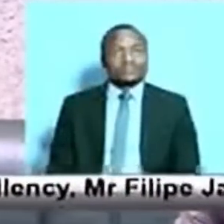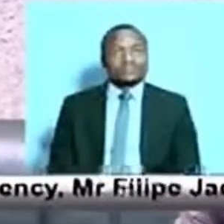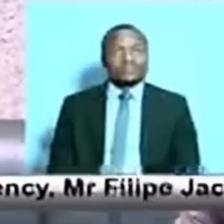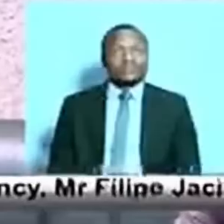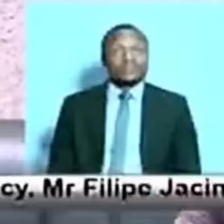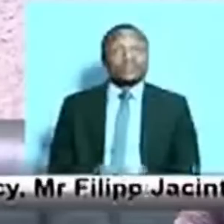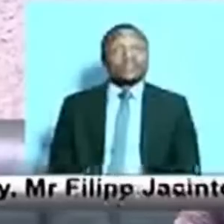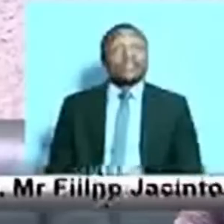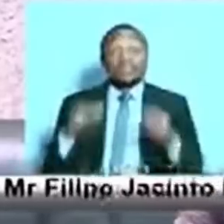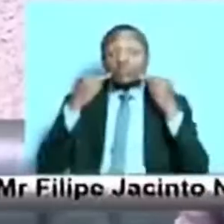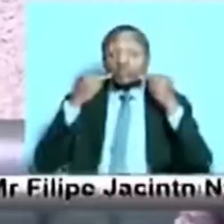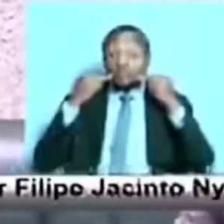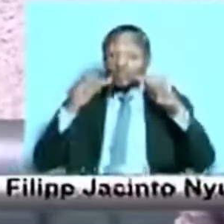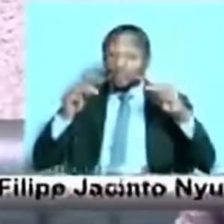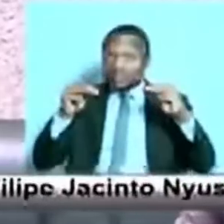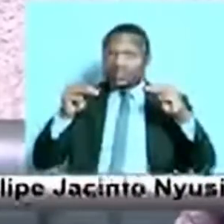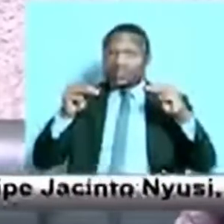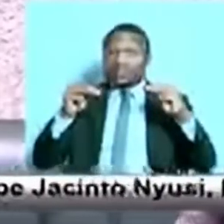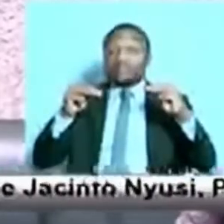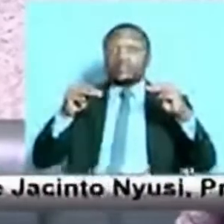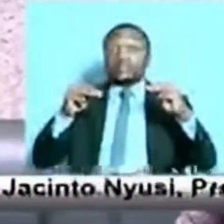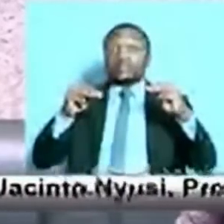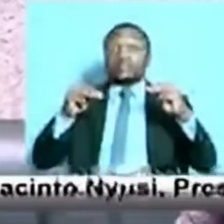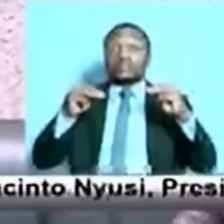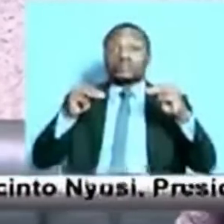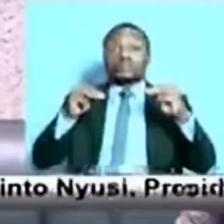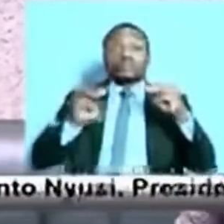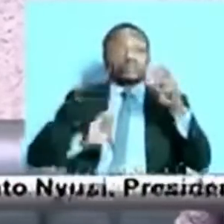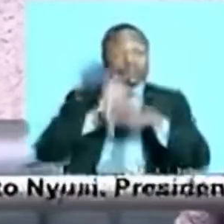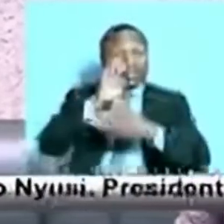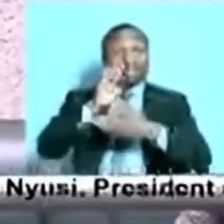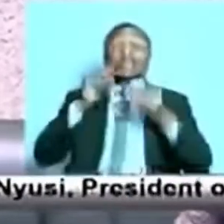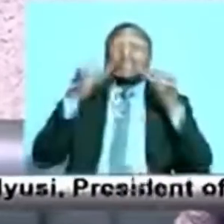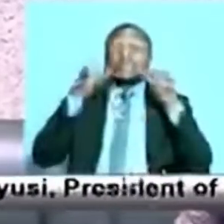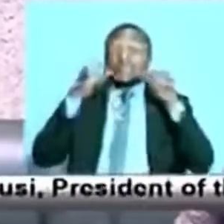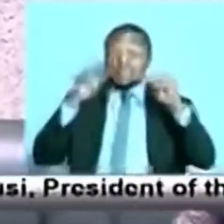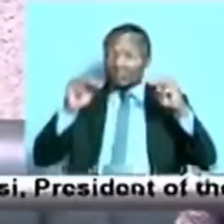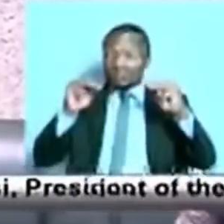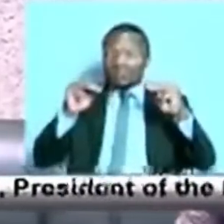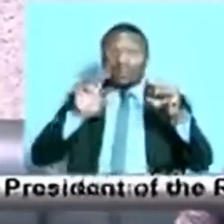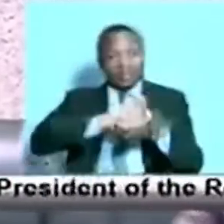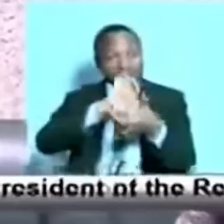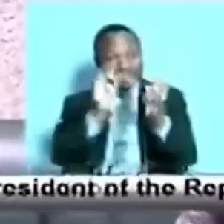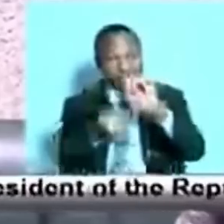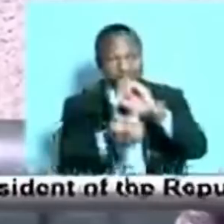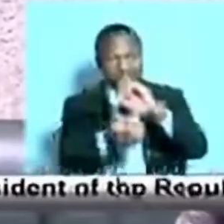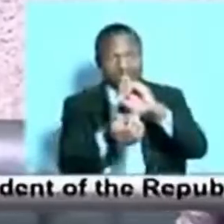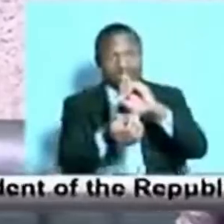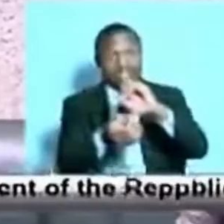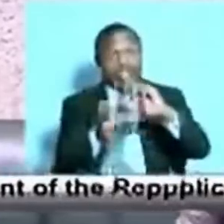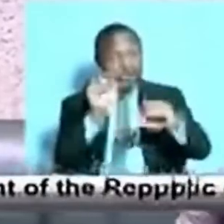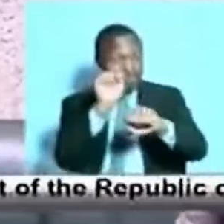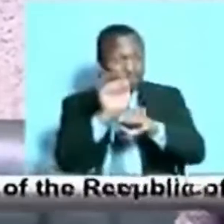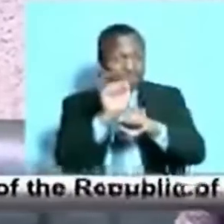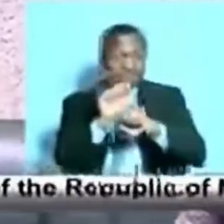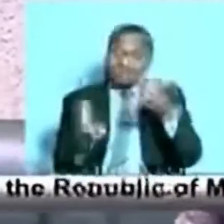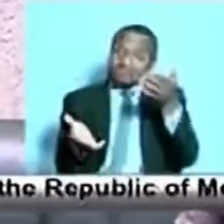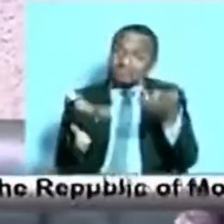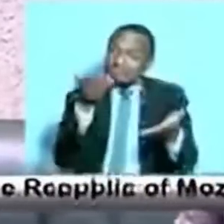That was a message to the executive. That was a message to the opposition. In the discharge of your function, maybe you